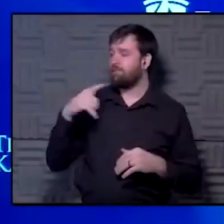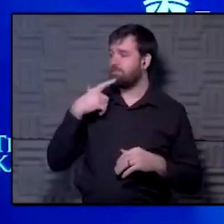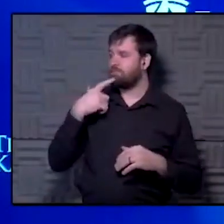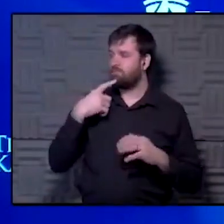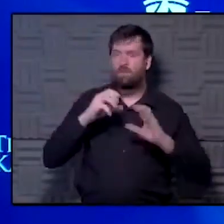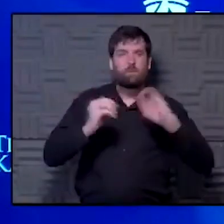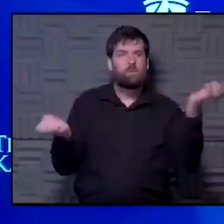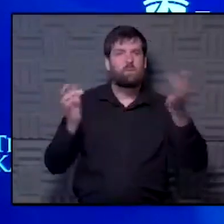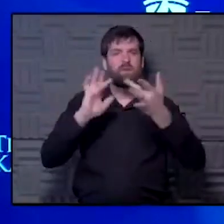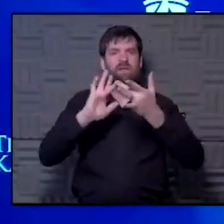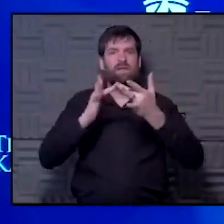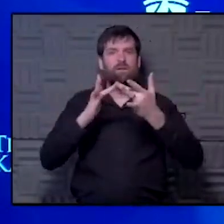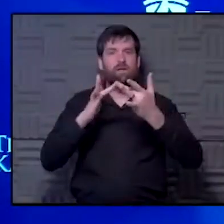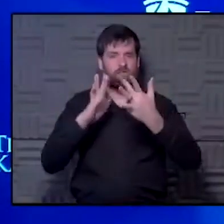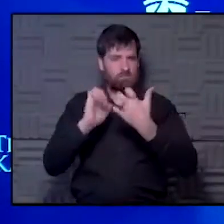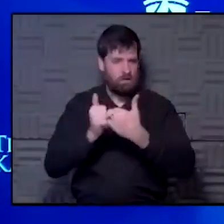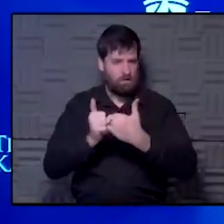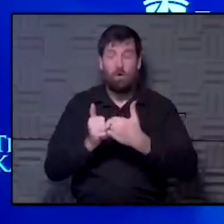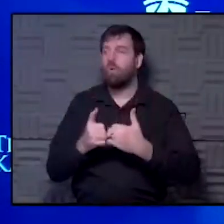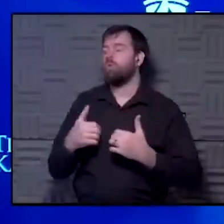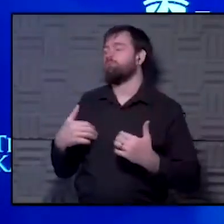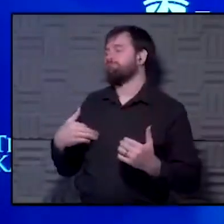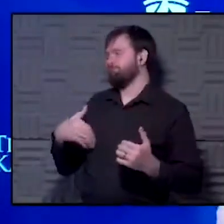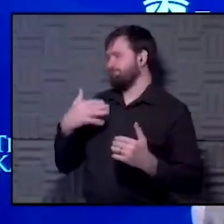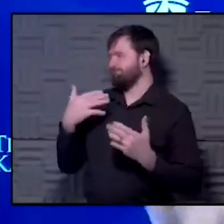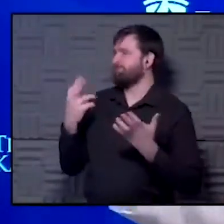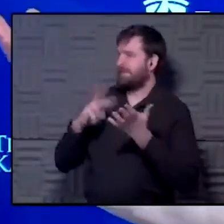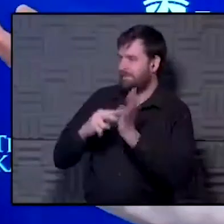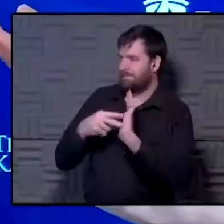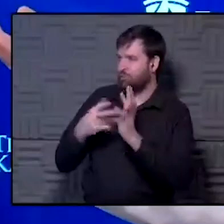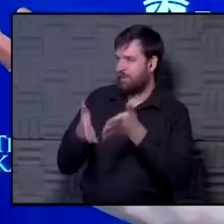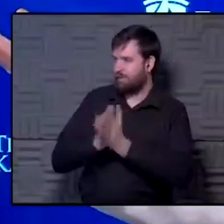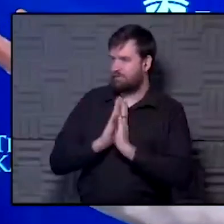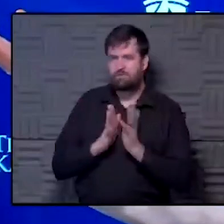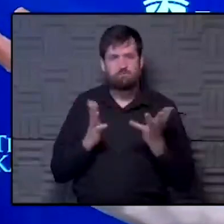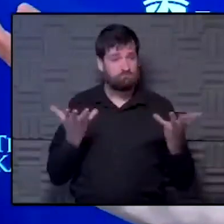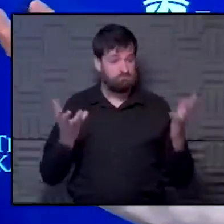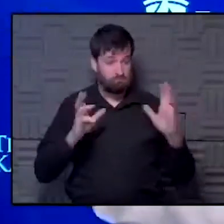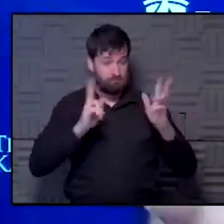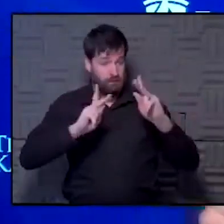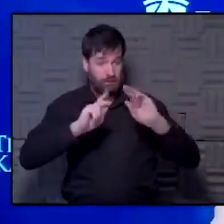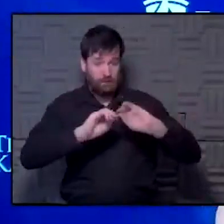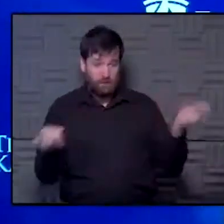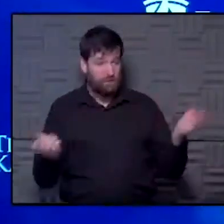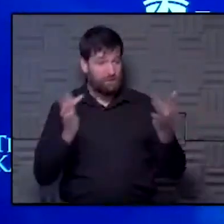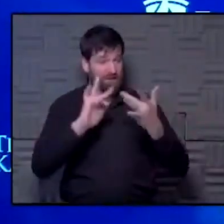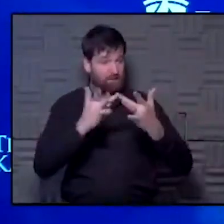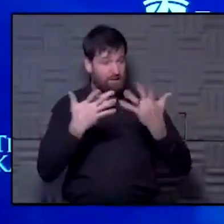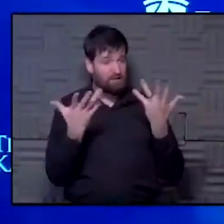have internet? How do I get a shot? Yeah, well, I meant to ask that question. Okay, Alan, how are you going to get to people who don't have internet?